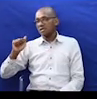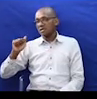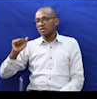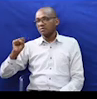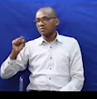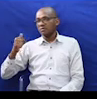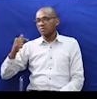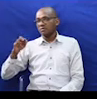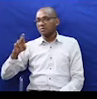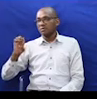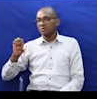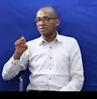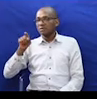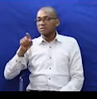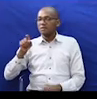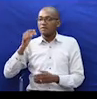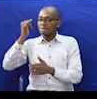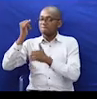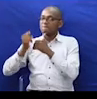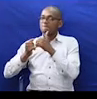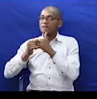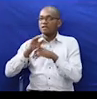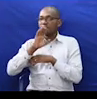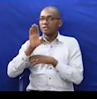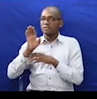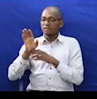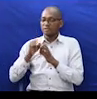of adjacent of hypotenuse, and the final tangent is the